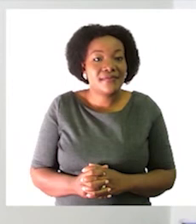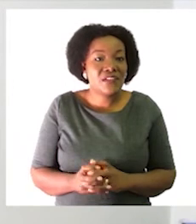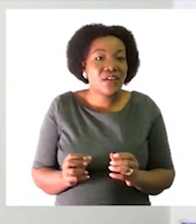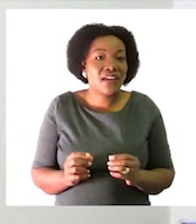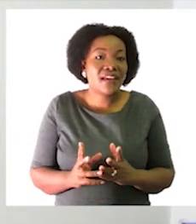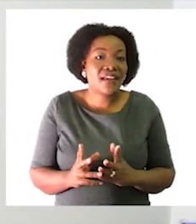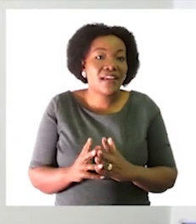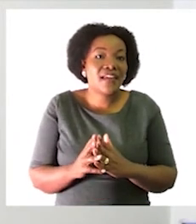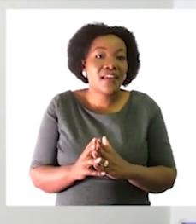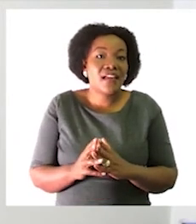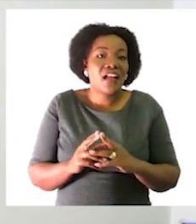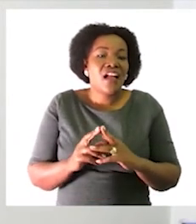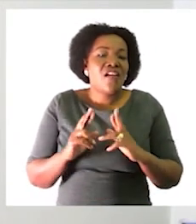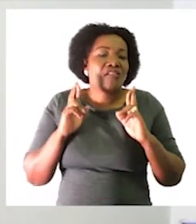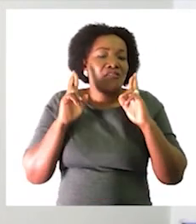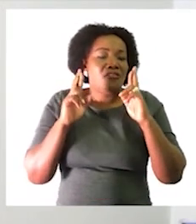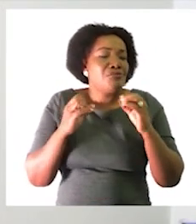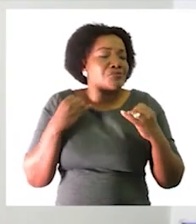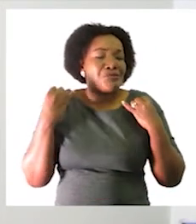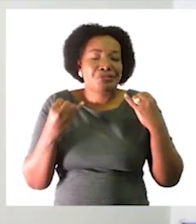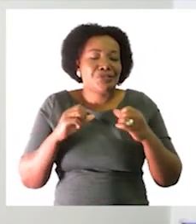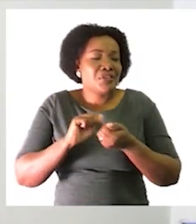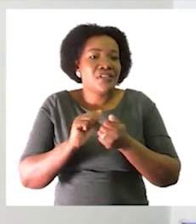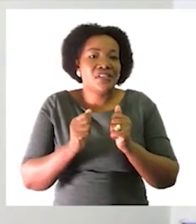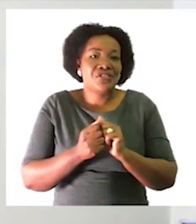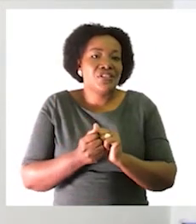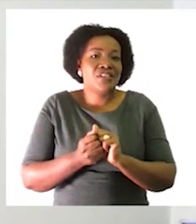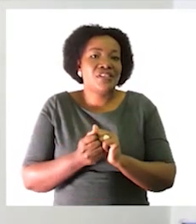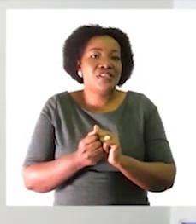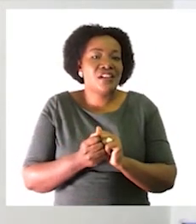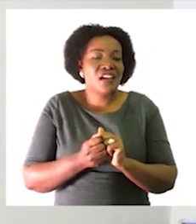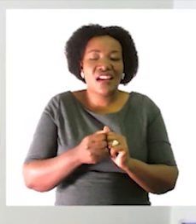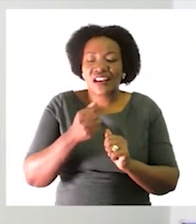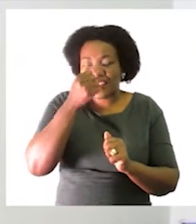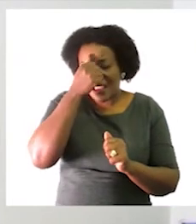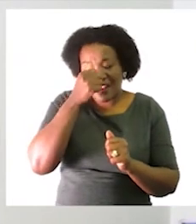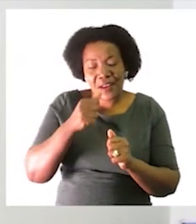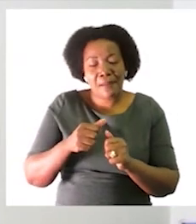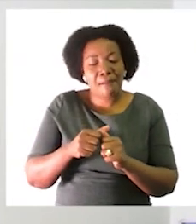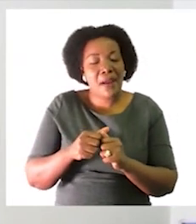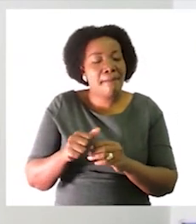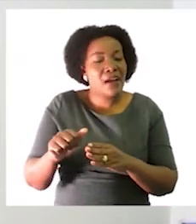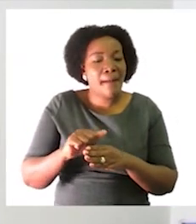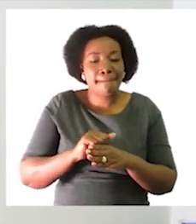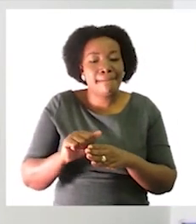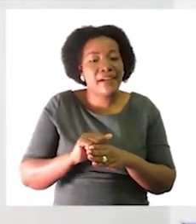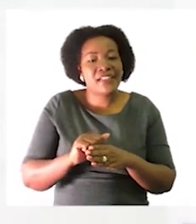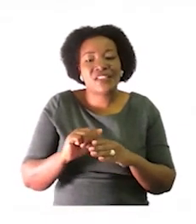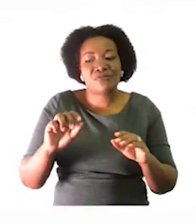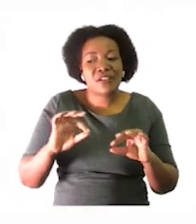Okay, I hope you have enjoyed converting. And remember, practice makes perfect. I would like for us to turn to